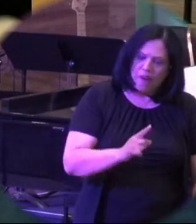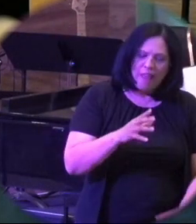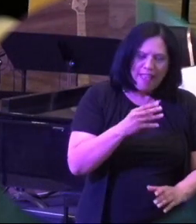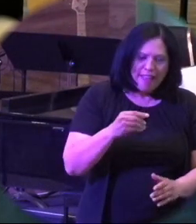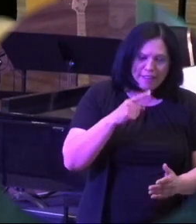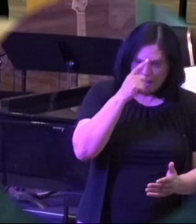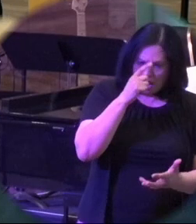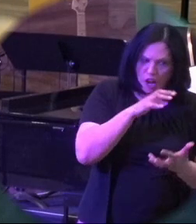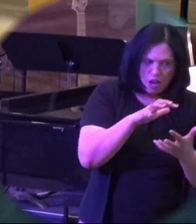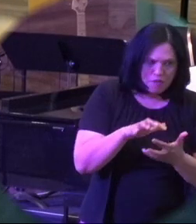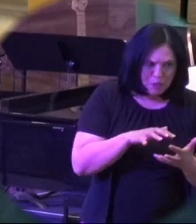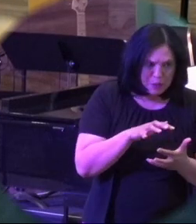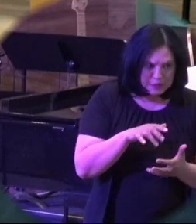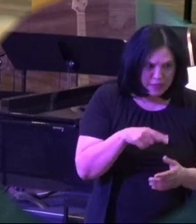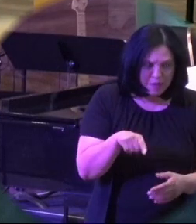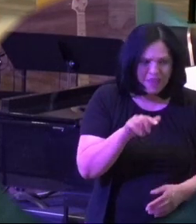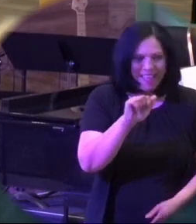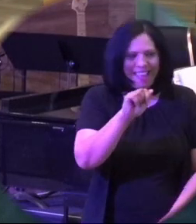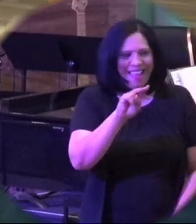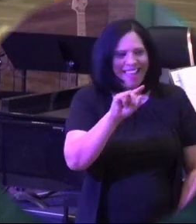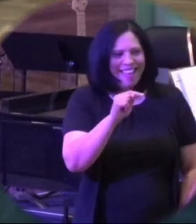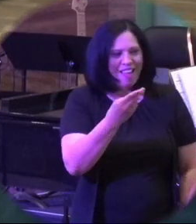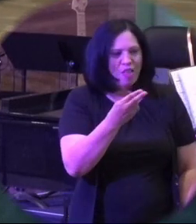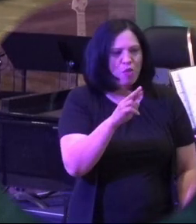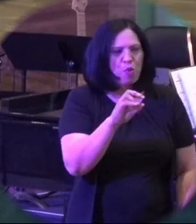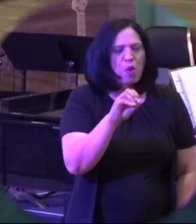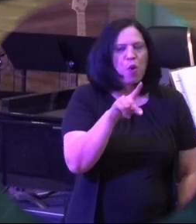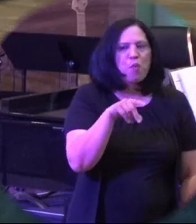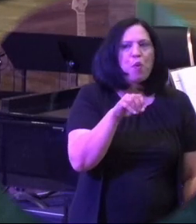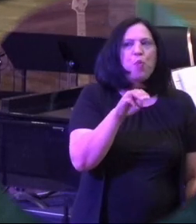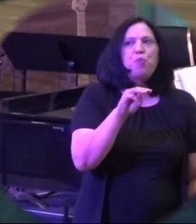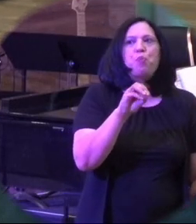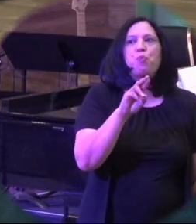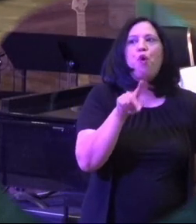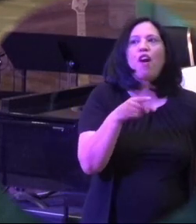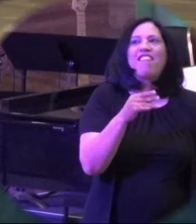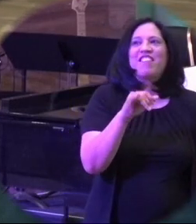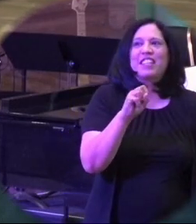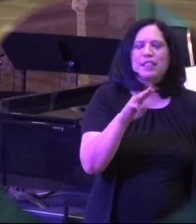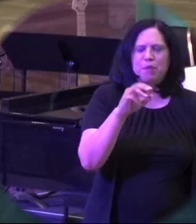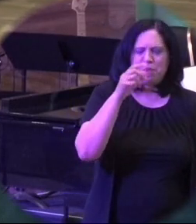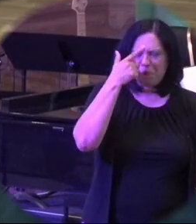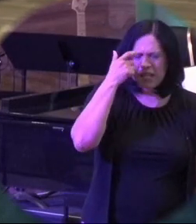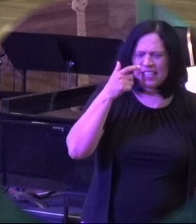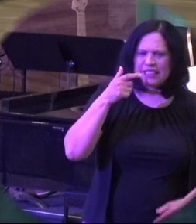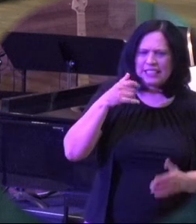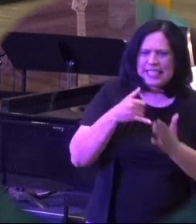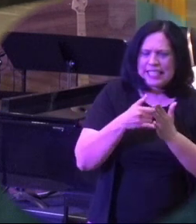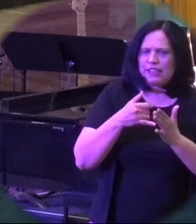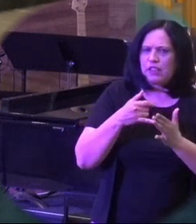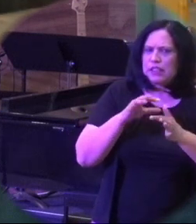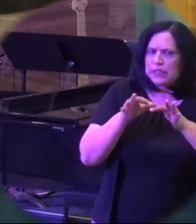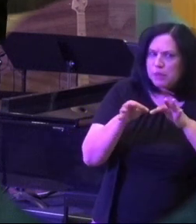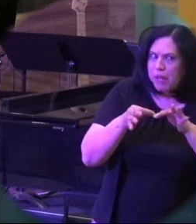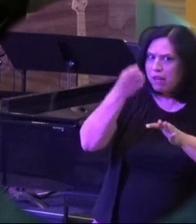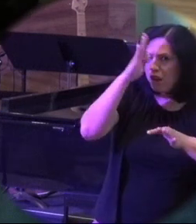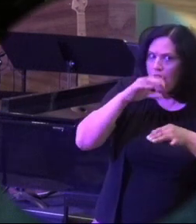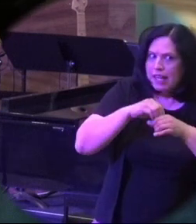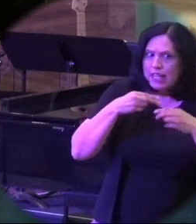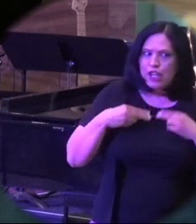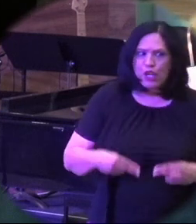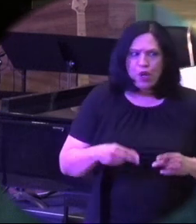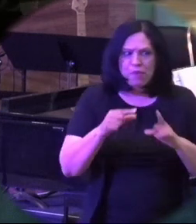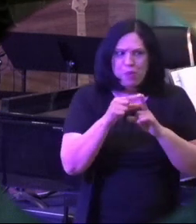So this is an anthropomorphism because it's explaining something about God in human terms. Because God doesn't have